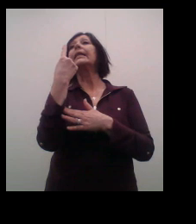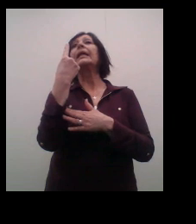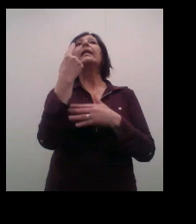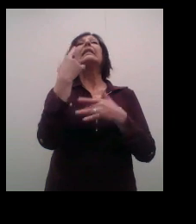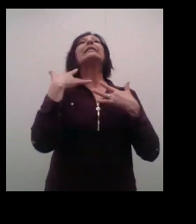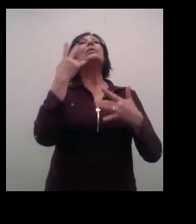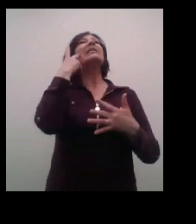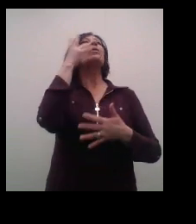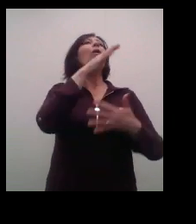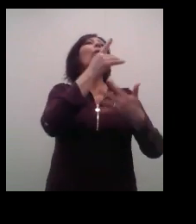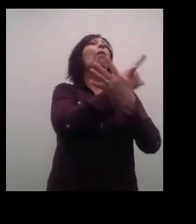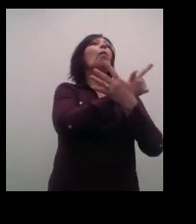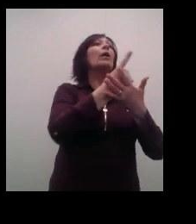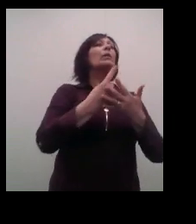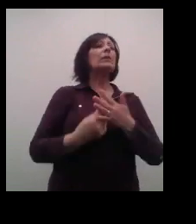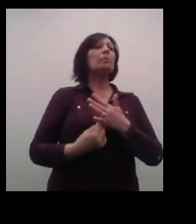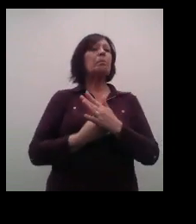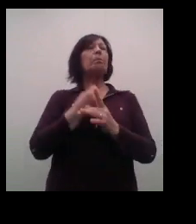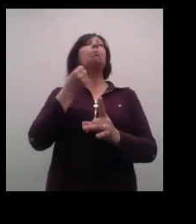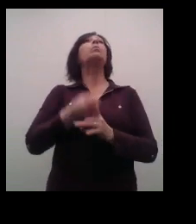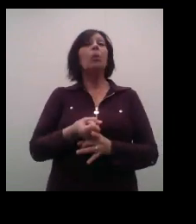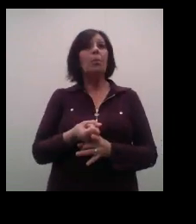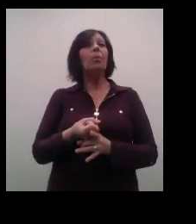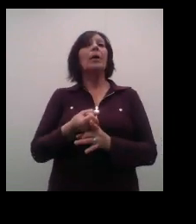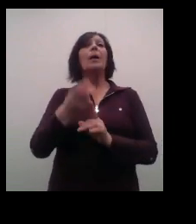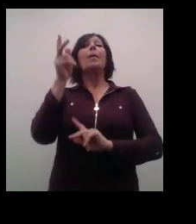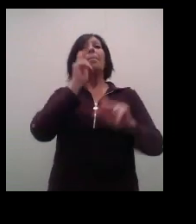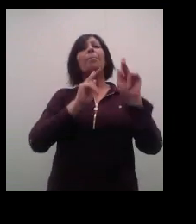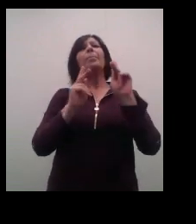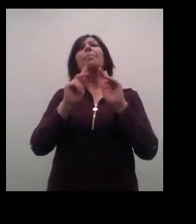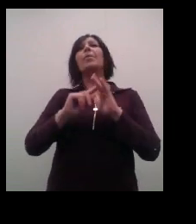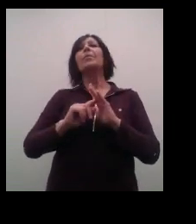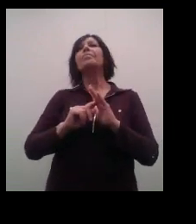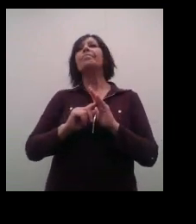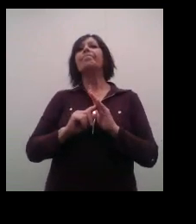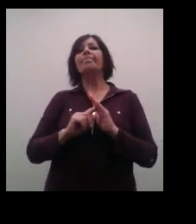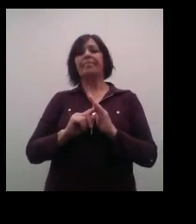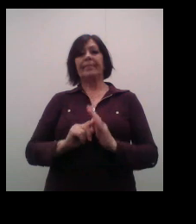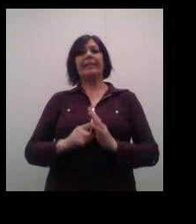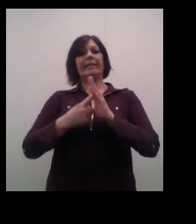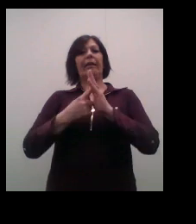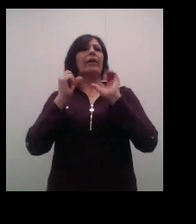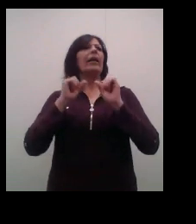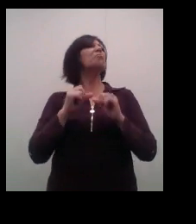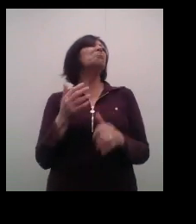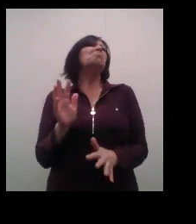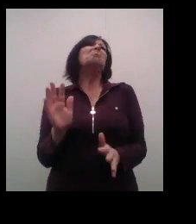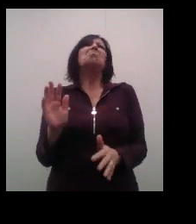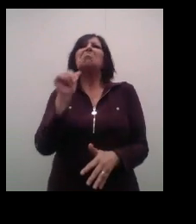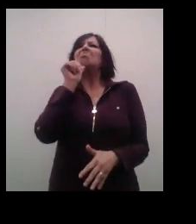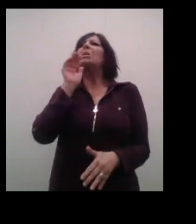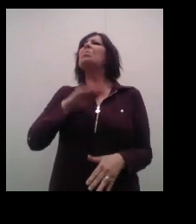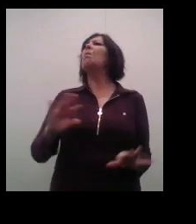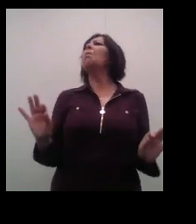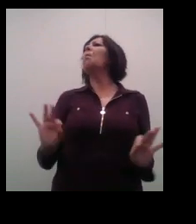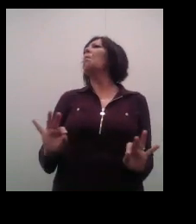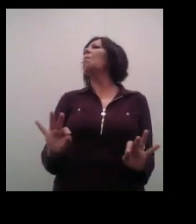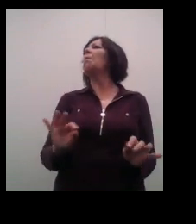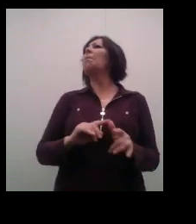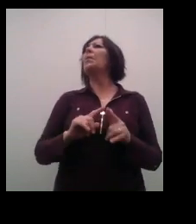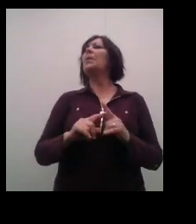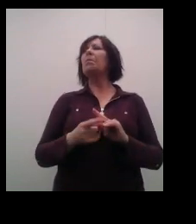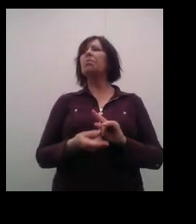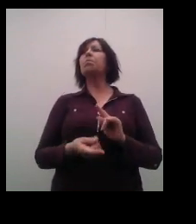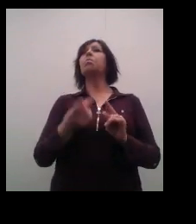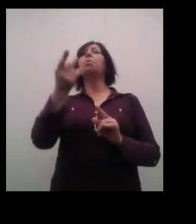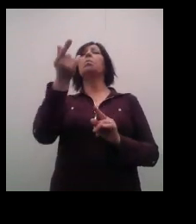week's time, and then unfortunately, people usually can start out with mild symptoms and then progress to severe